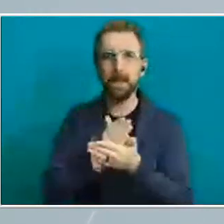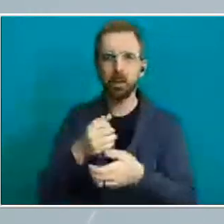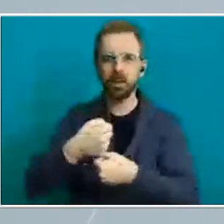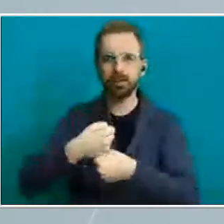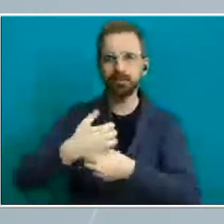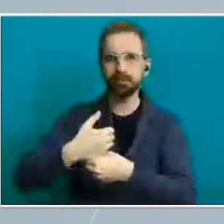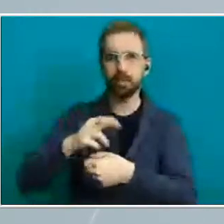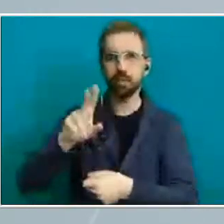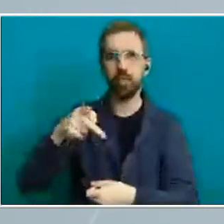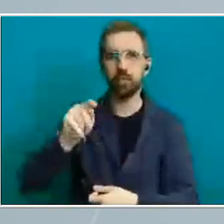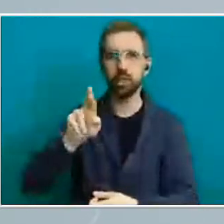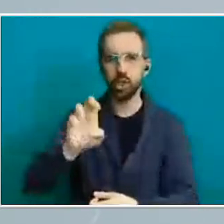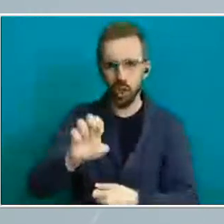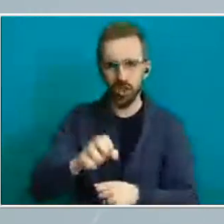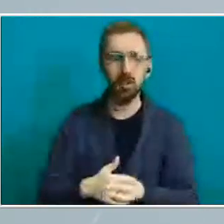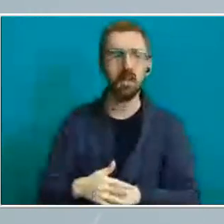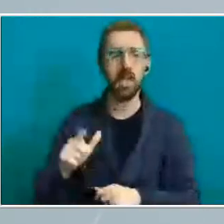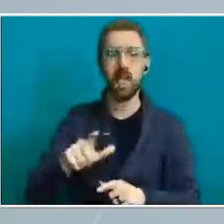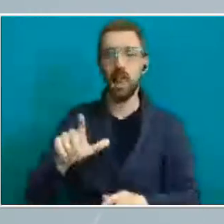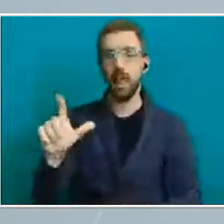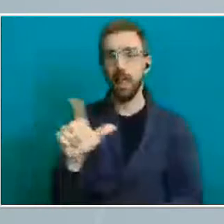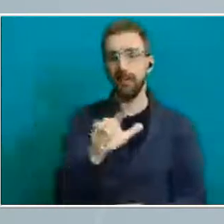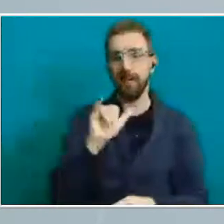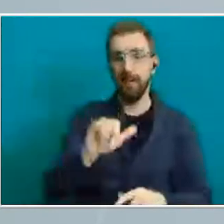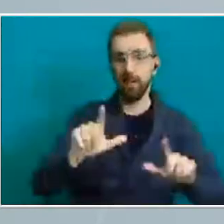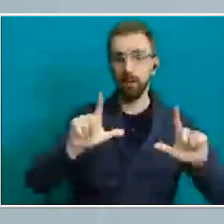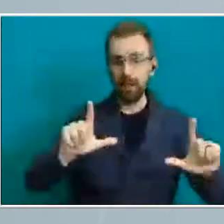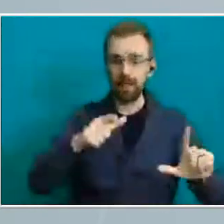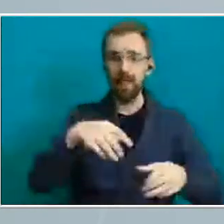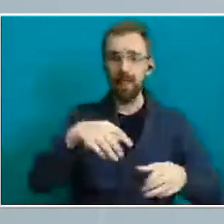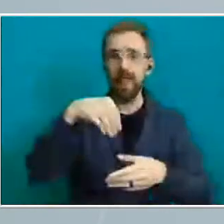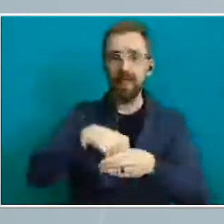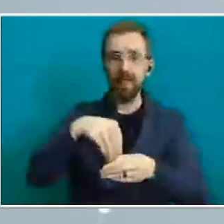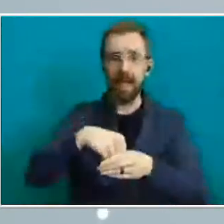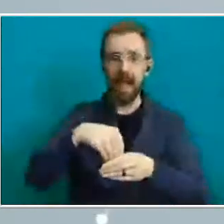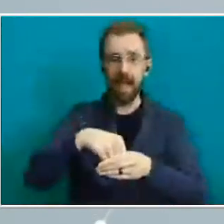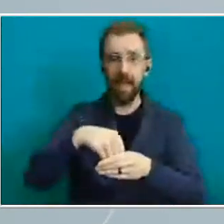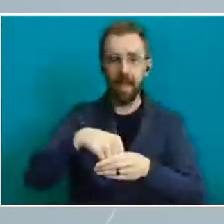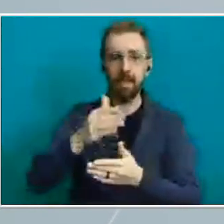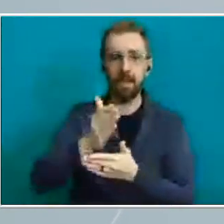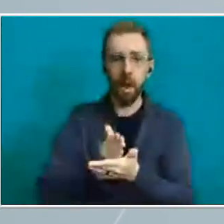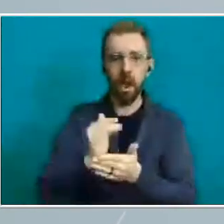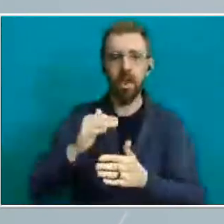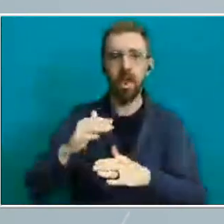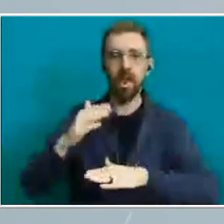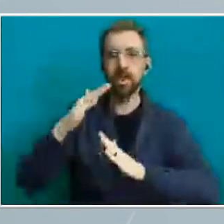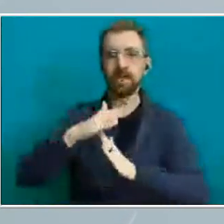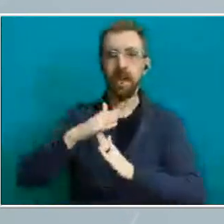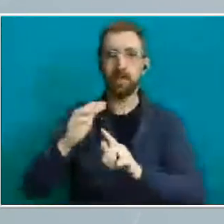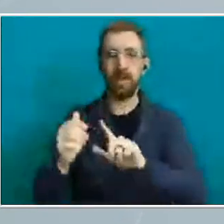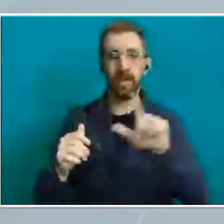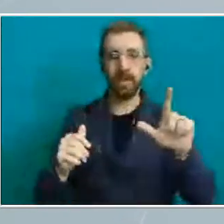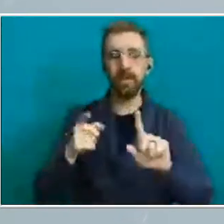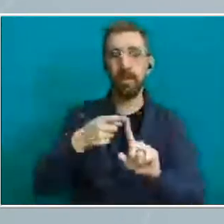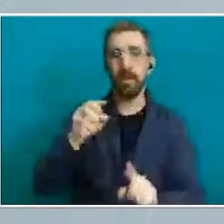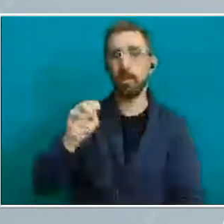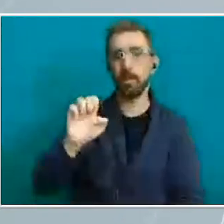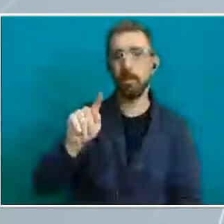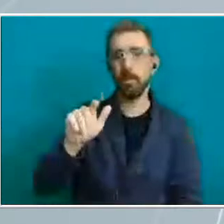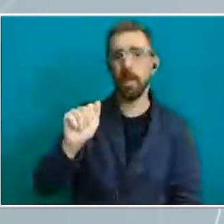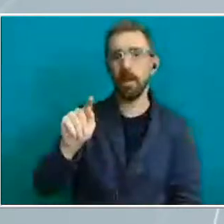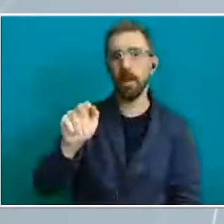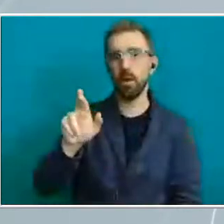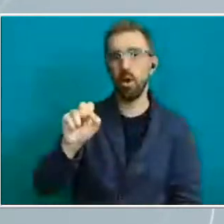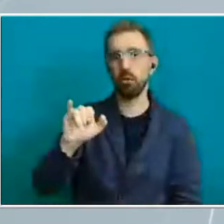see on the left side of that screen is the inside part of her foot. Just to the top left of that circle is her first metatarsal, the first bone